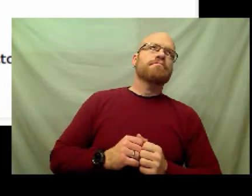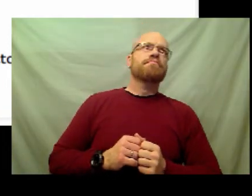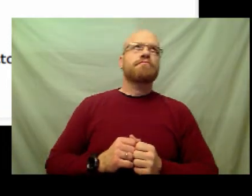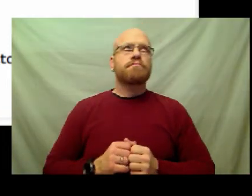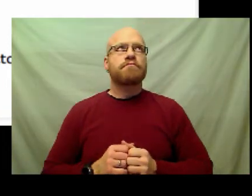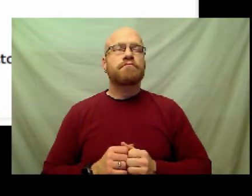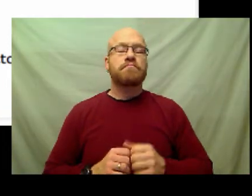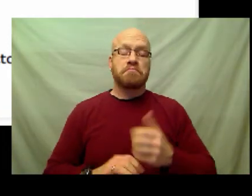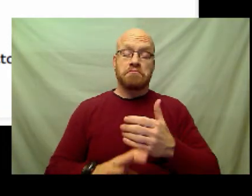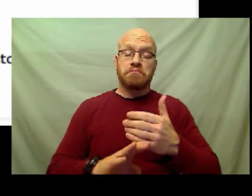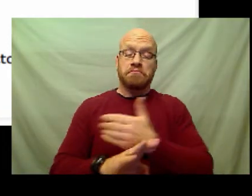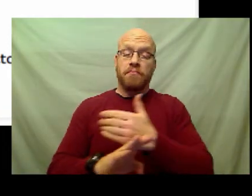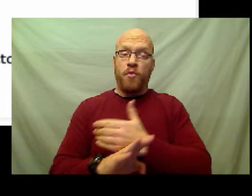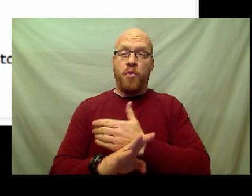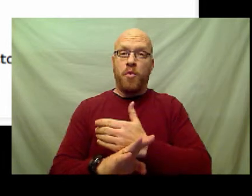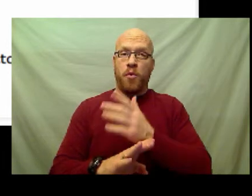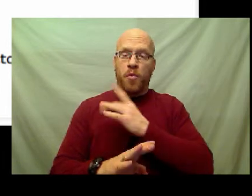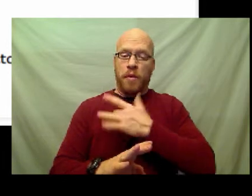How should we say this?